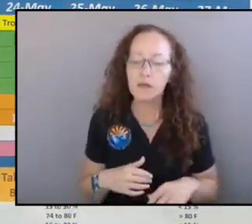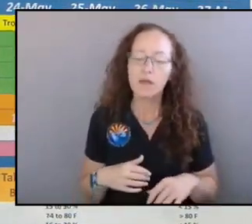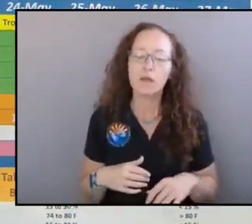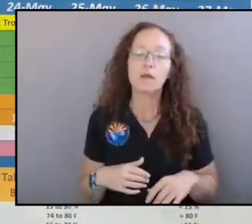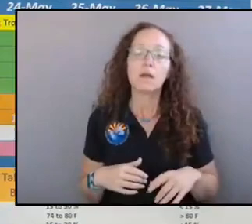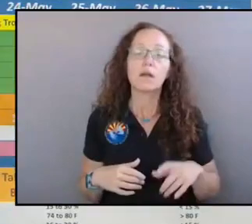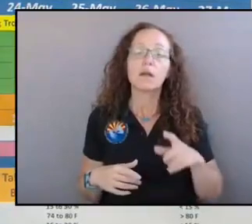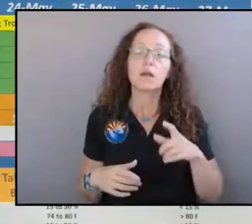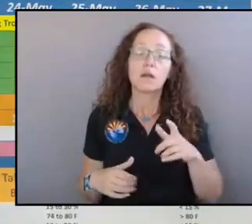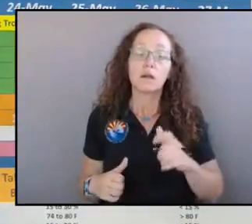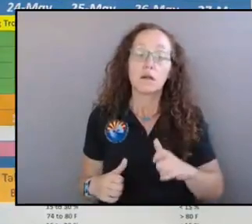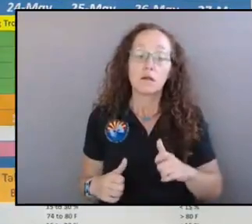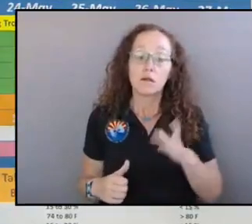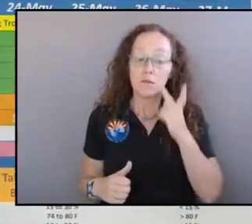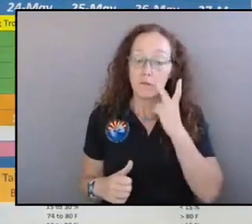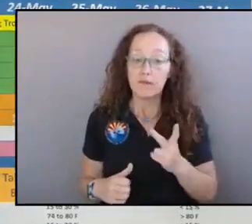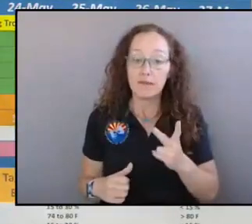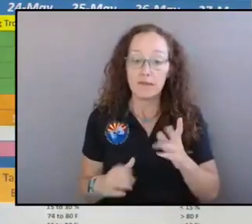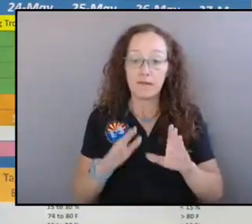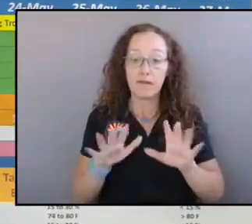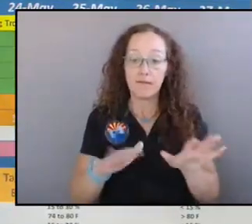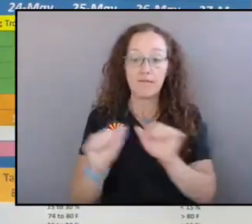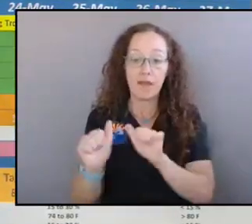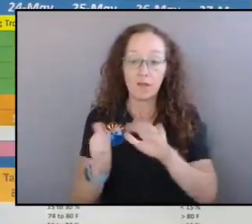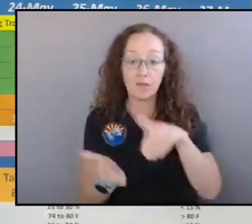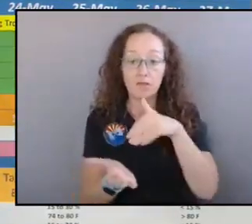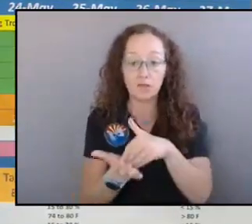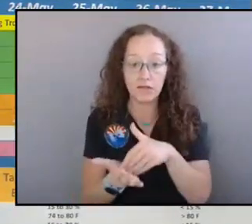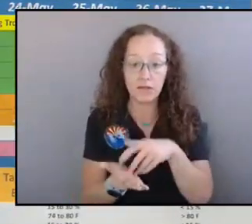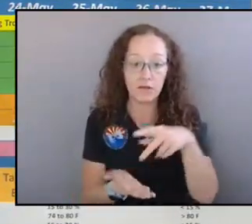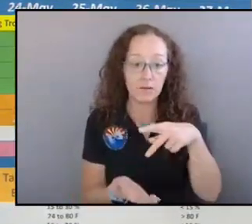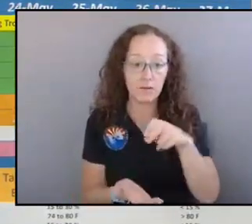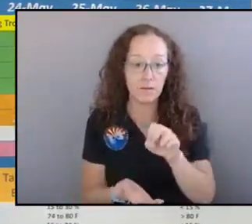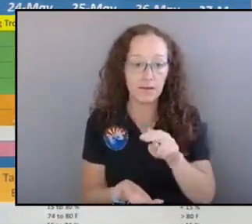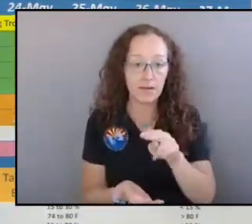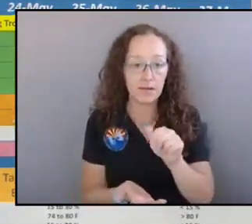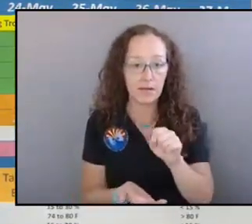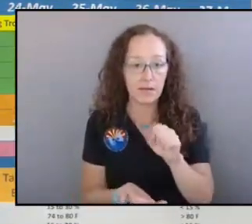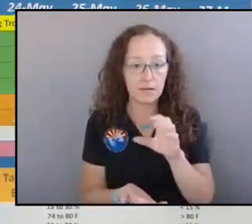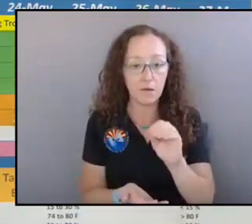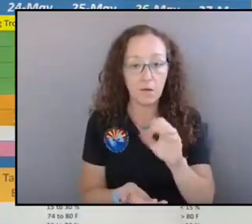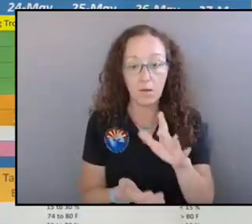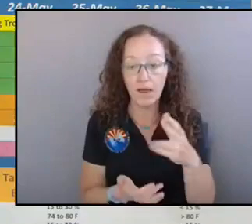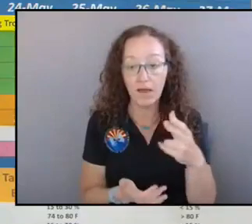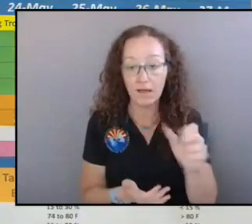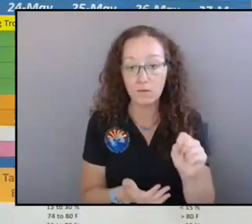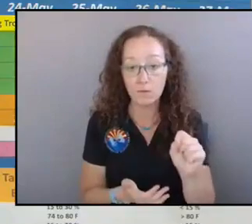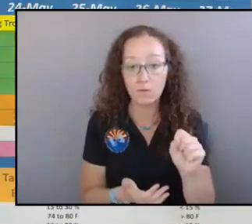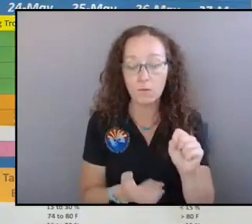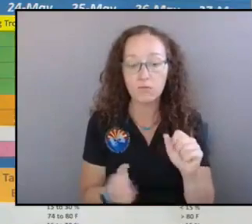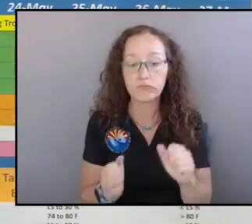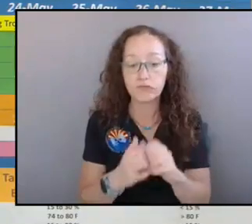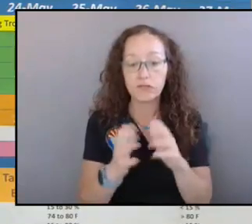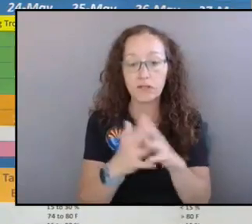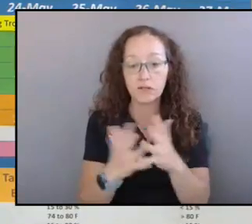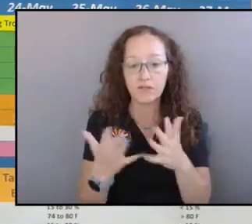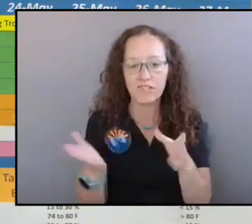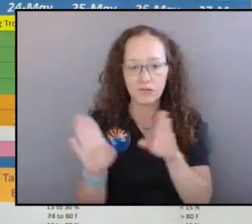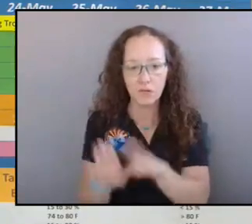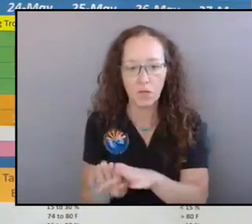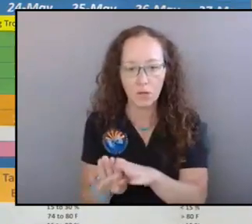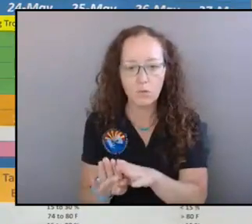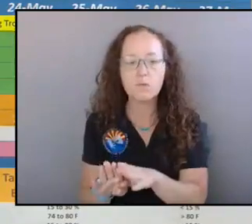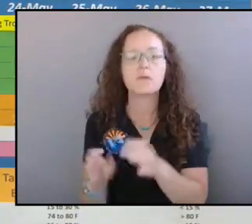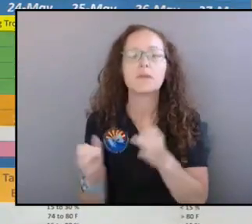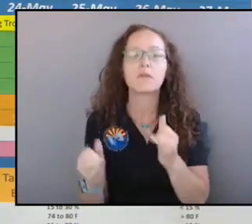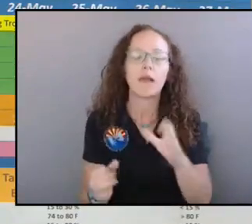is closed in Pinasco at the Pinasco High School, firefighters are moving in. Support